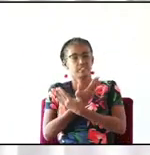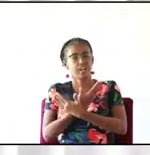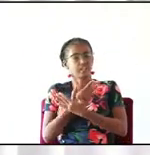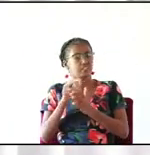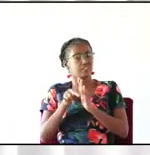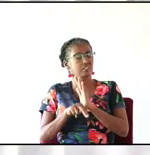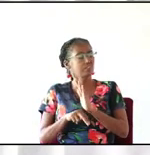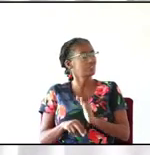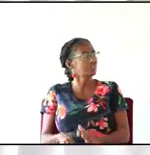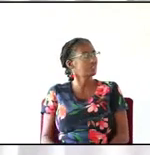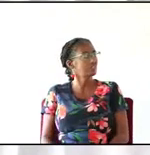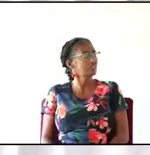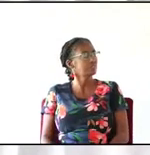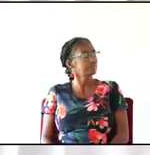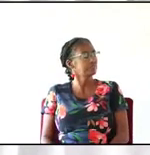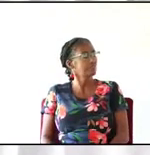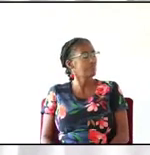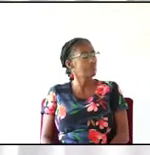and it does get dark,